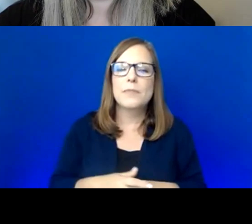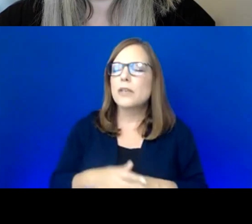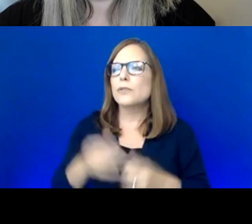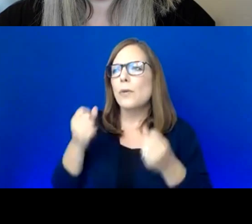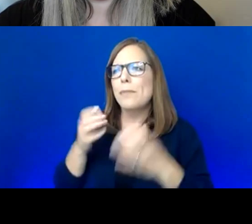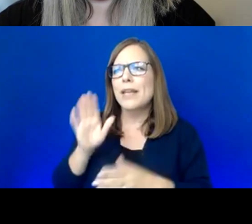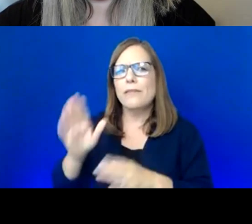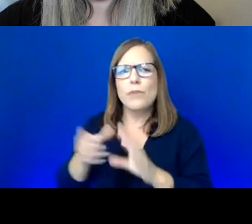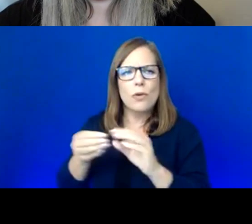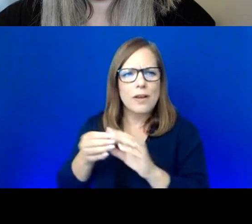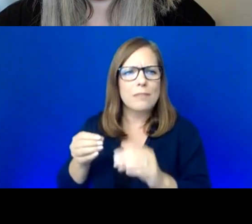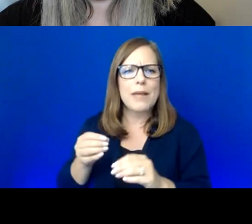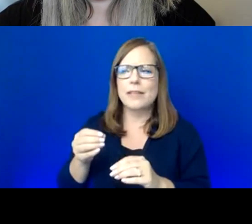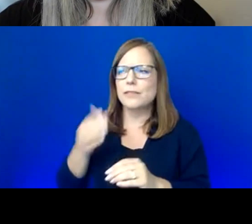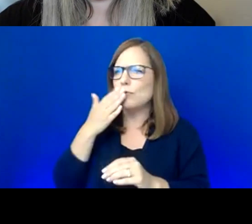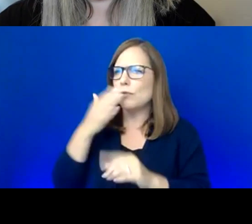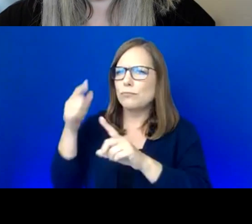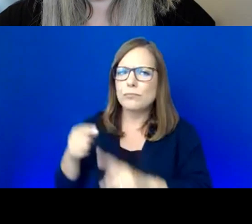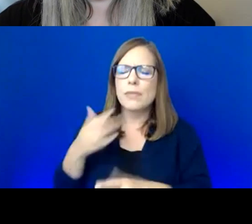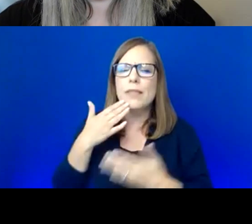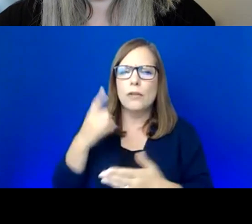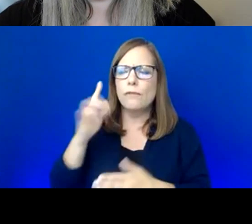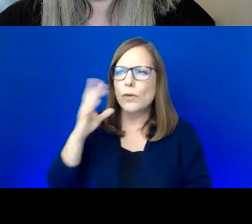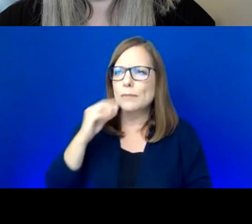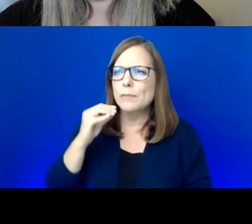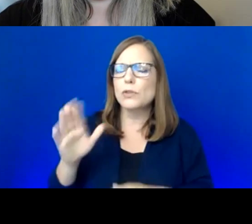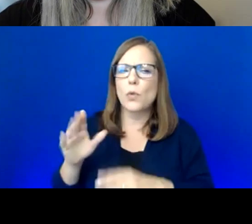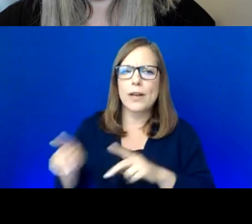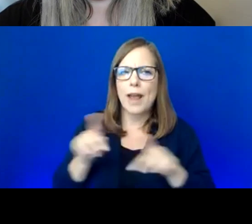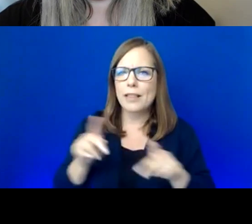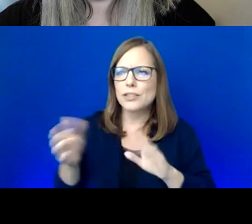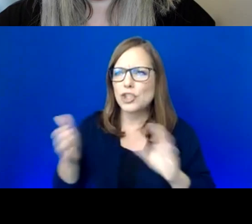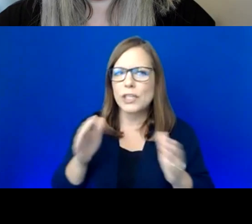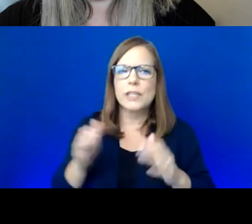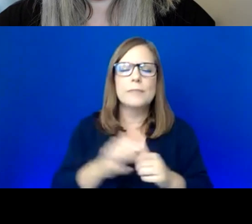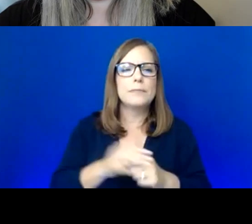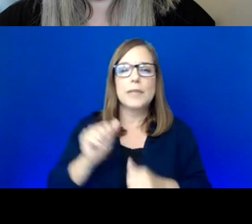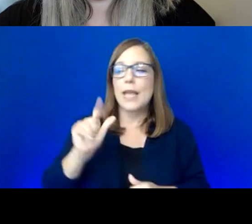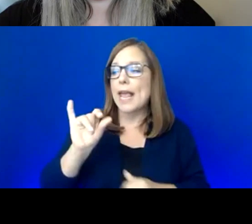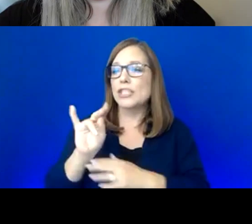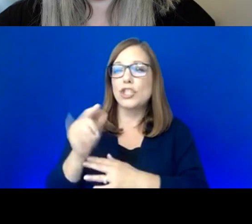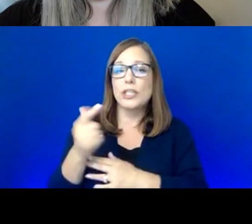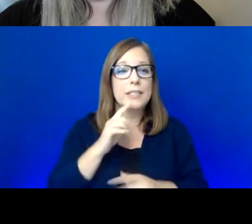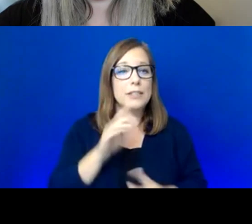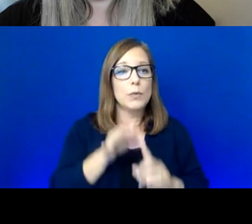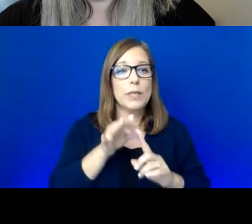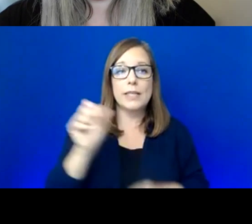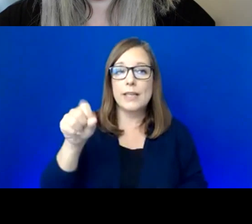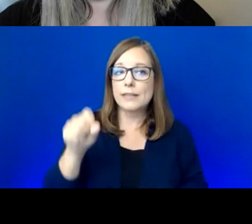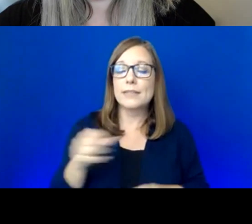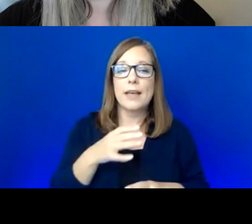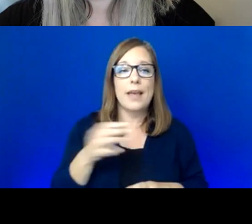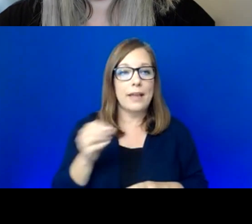your experience and your analogies. There's things we can learn. Aging is unique, disability is unique. Thank you for raising that, Eli, but there are some lessons to learn from